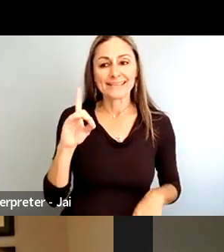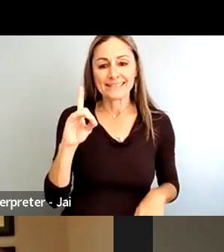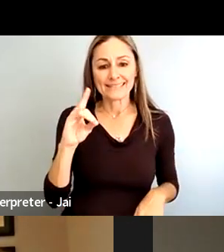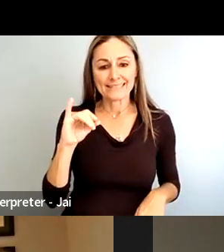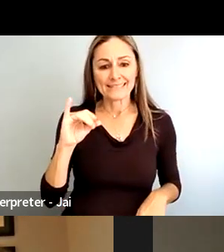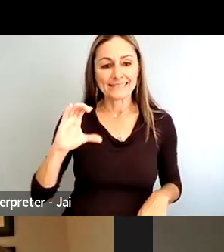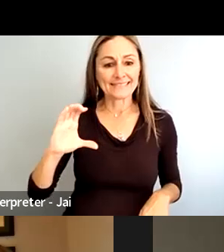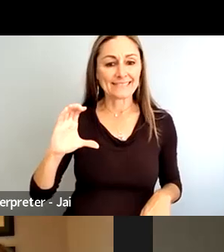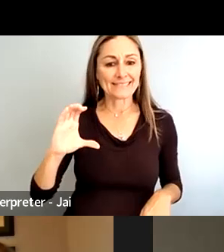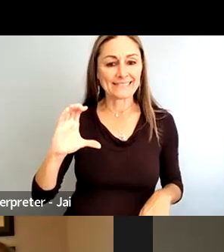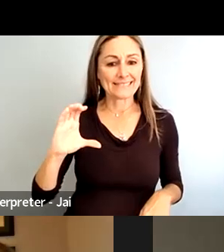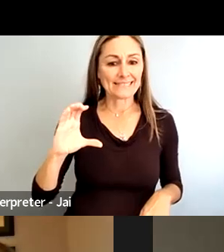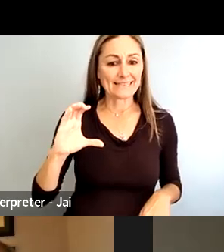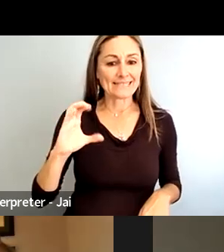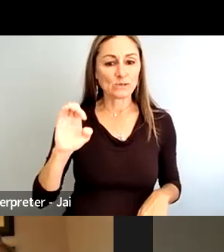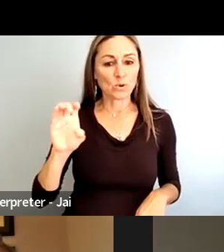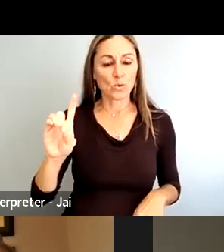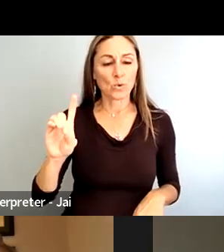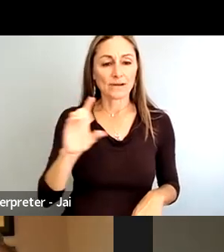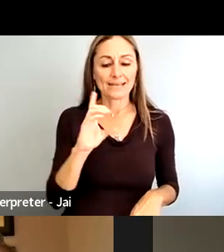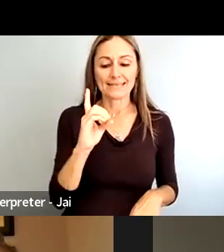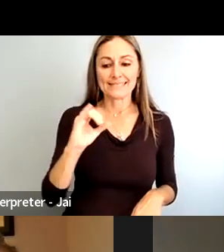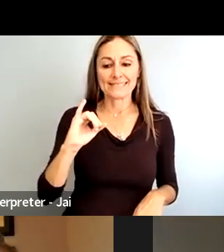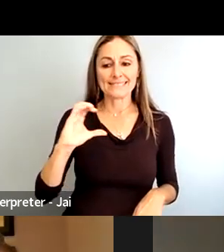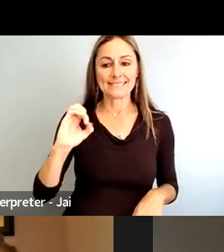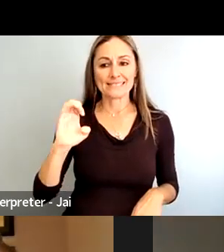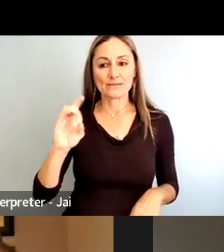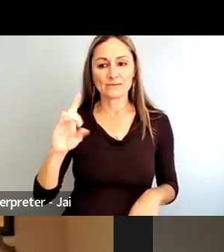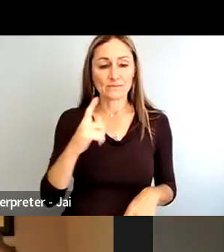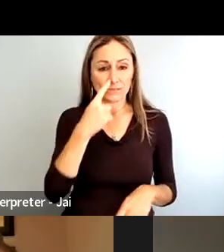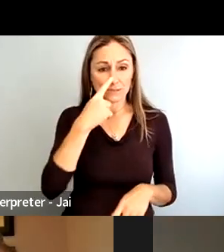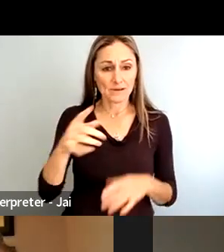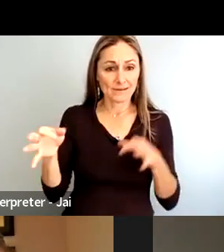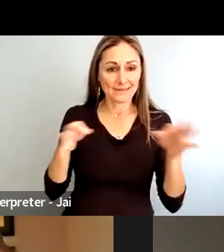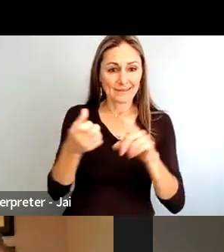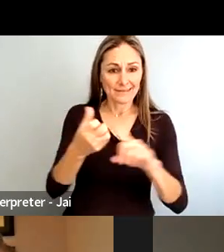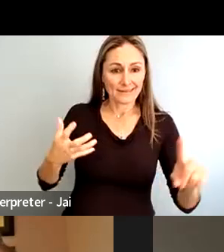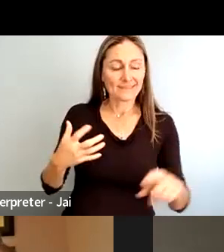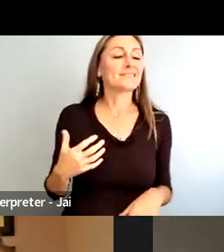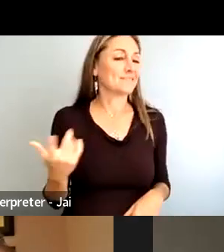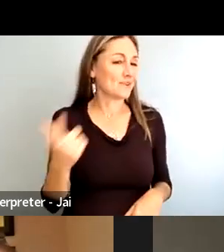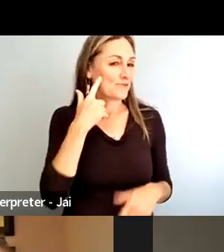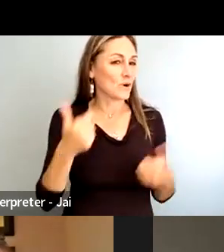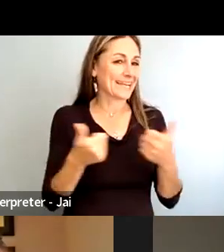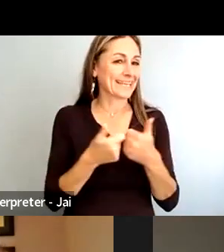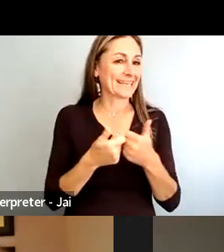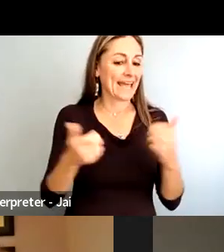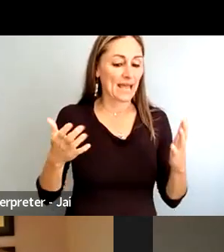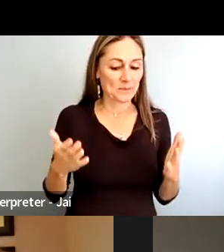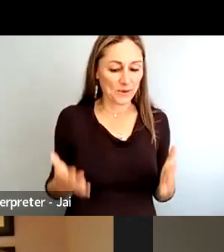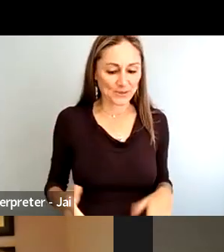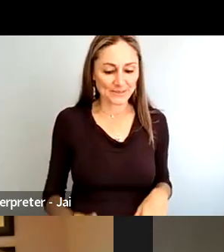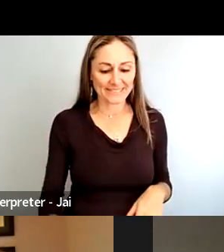So Discord, do you want to explain what that is? It's like for gamers. But